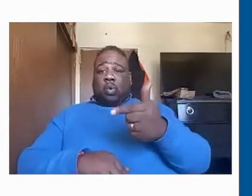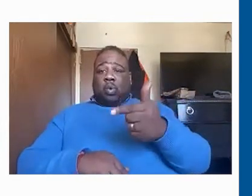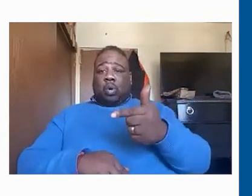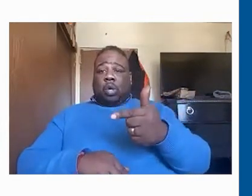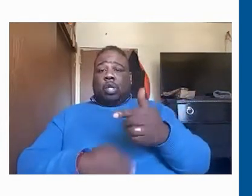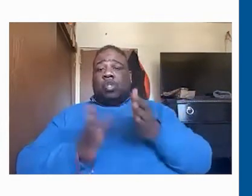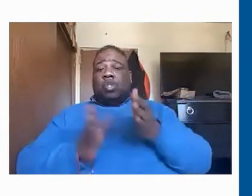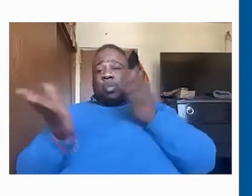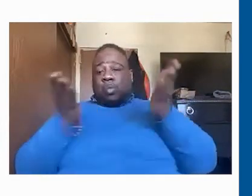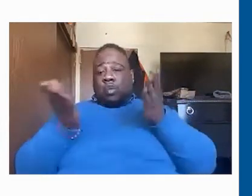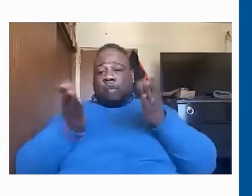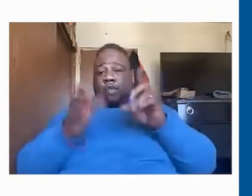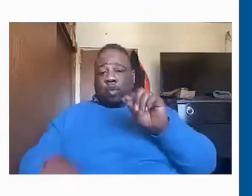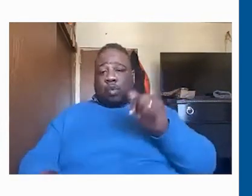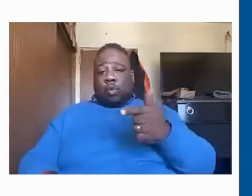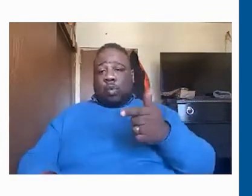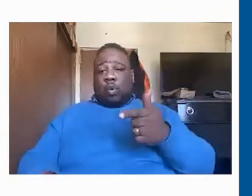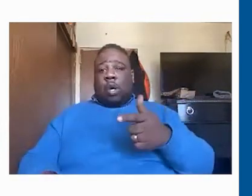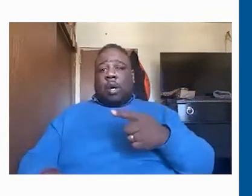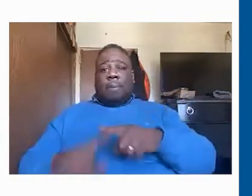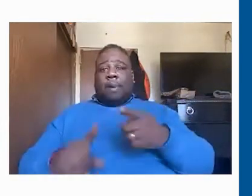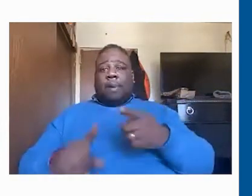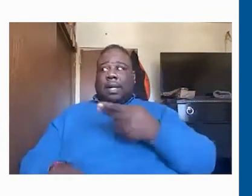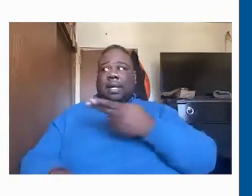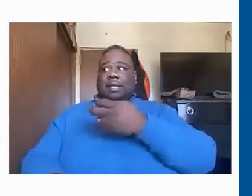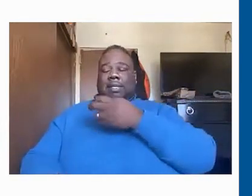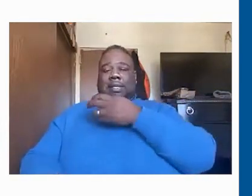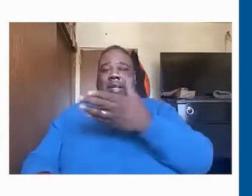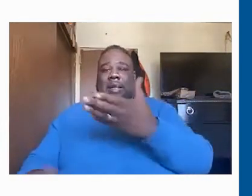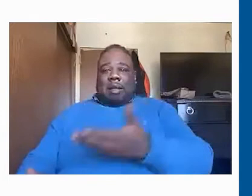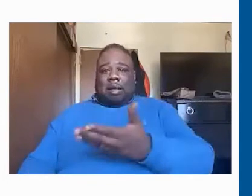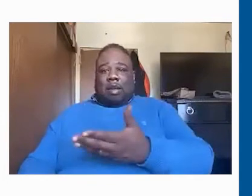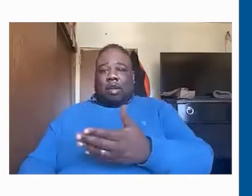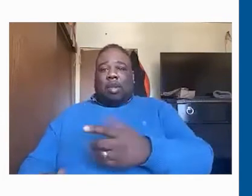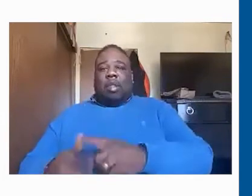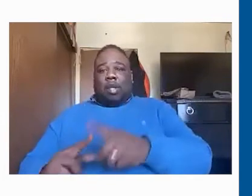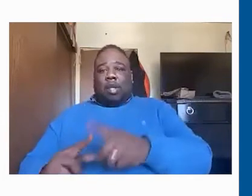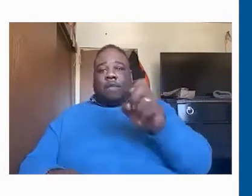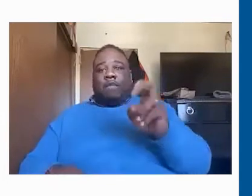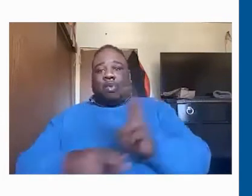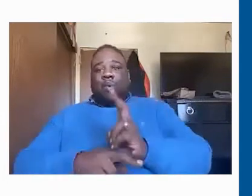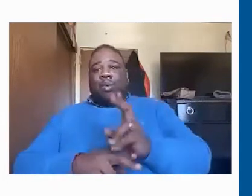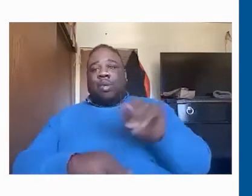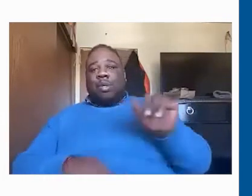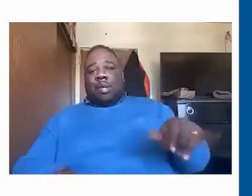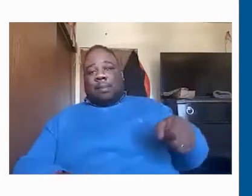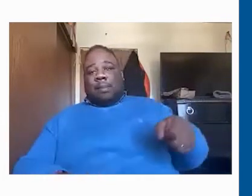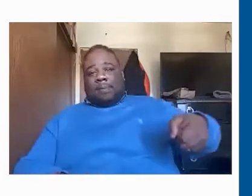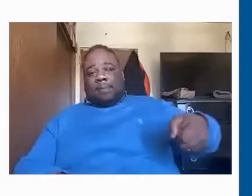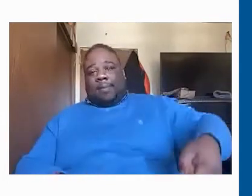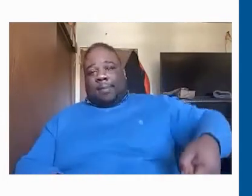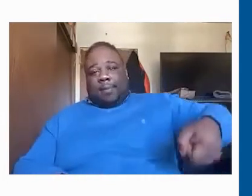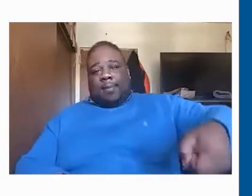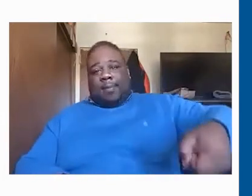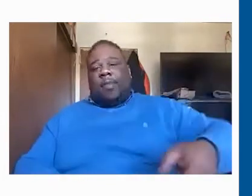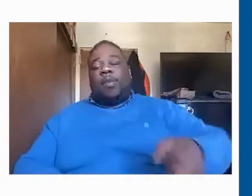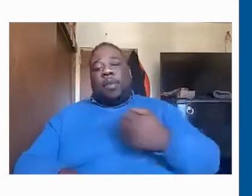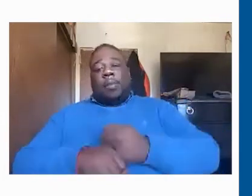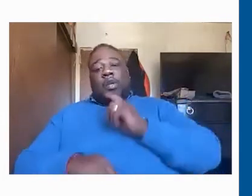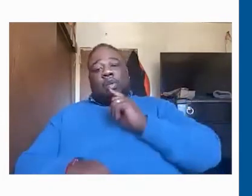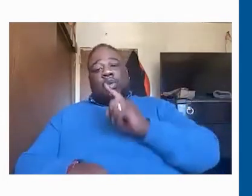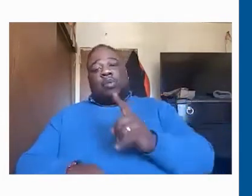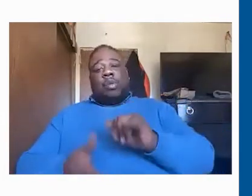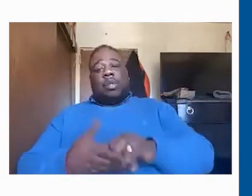hearing, knowing how you're going to communicate if you don't have hearing aids. So thinking maybe how am I going to communicate? Maybe